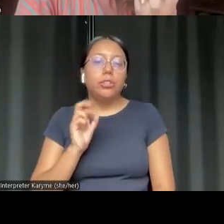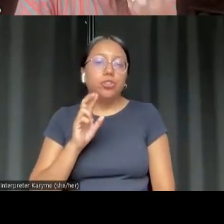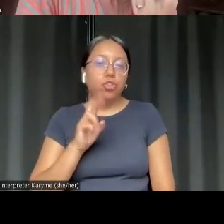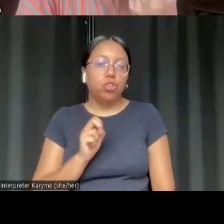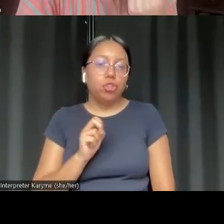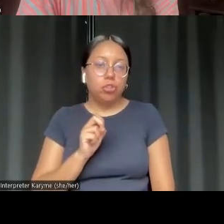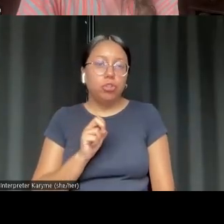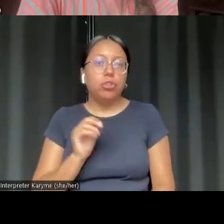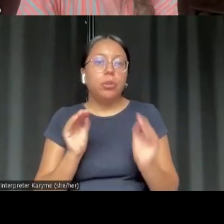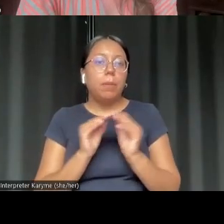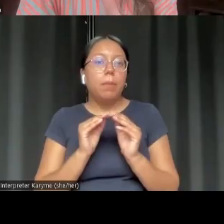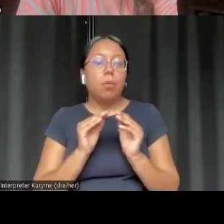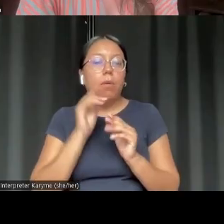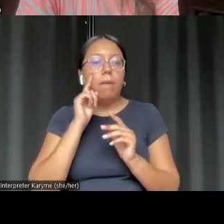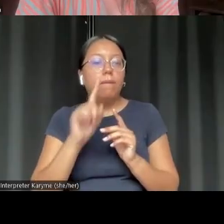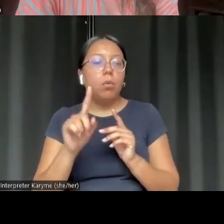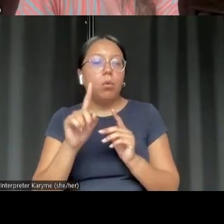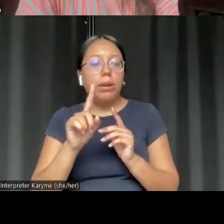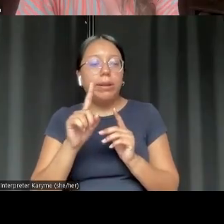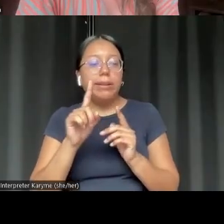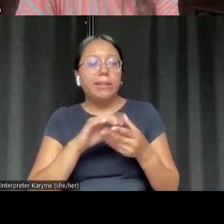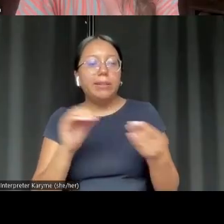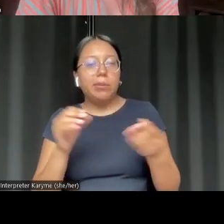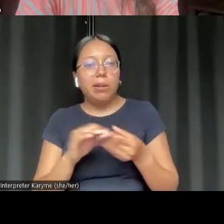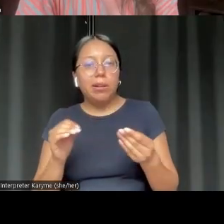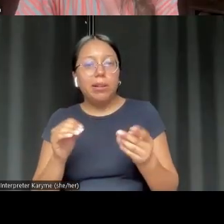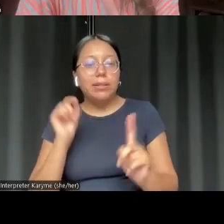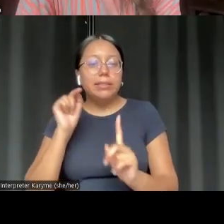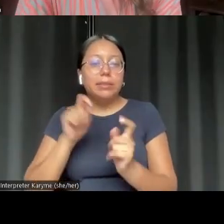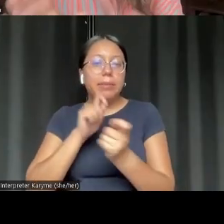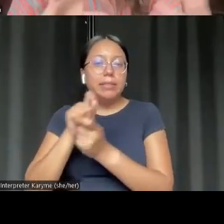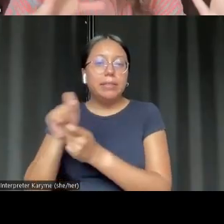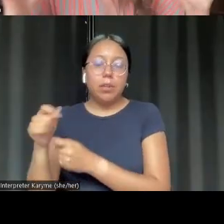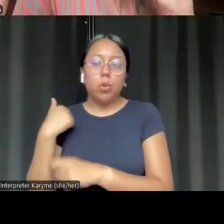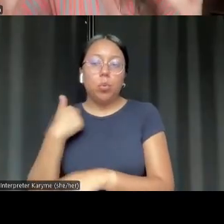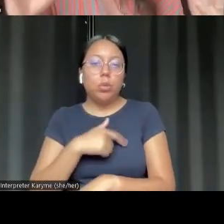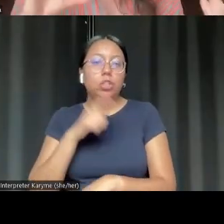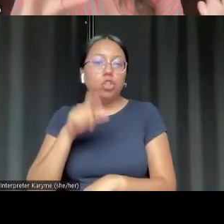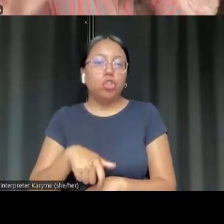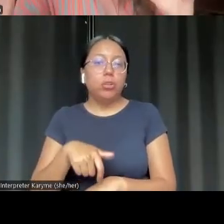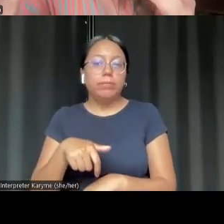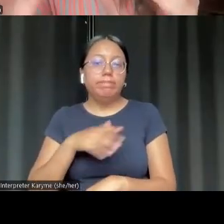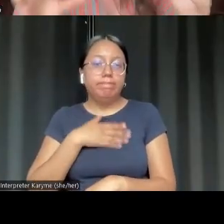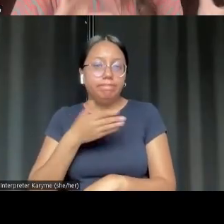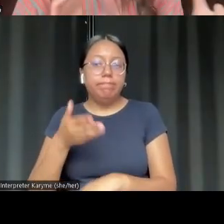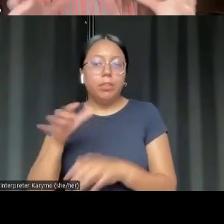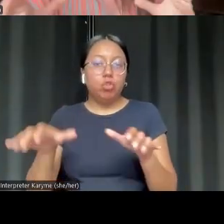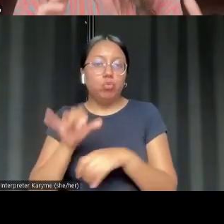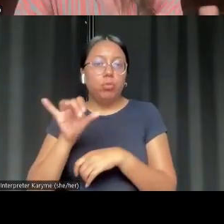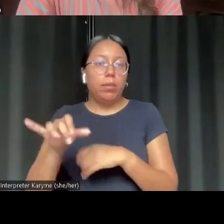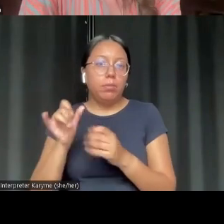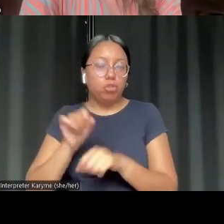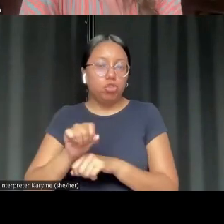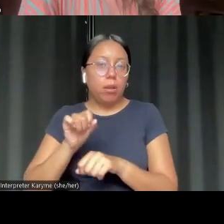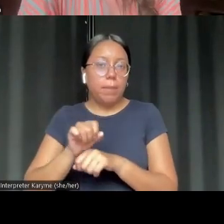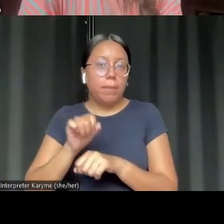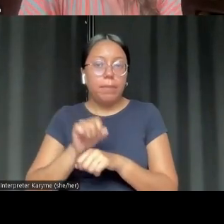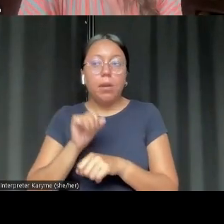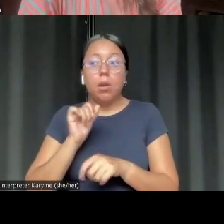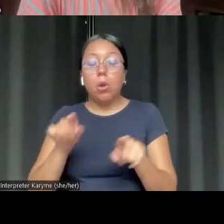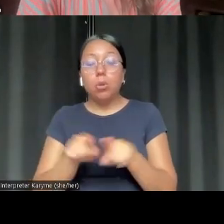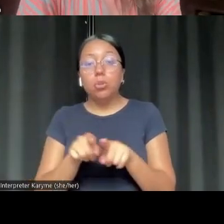and idiosyncrasy and specificity, and we should let it do that job. You might also just ask yourself where between use